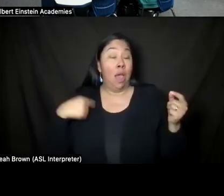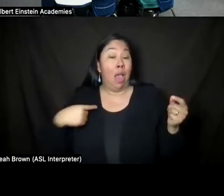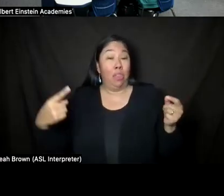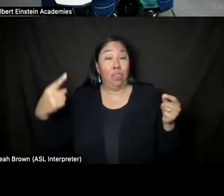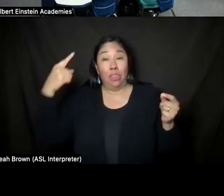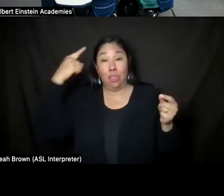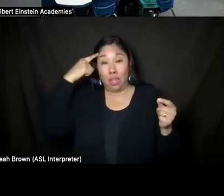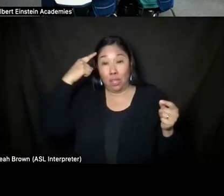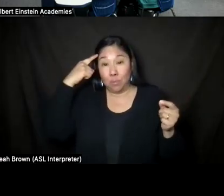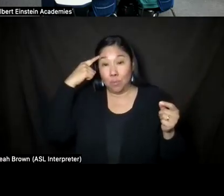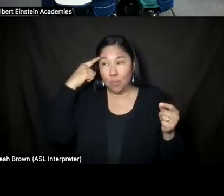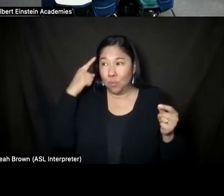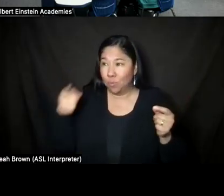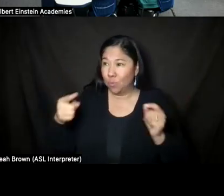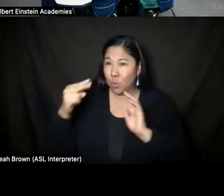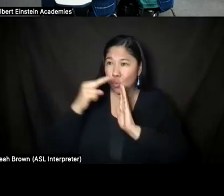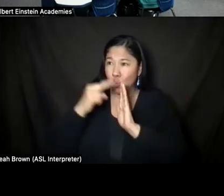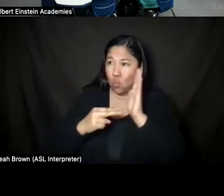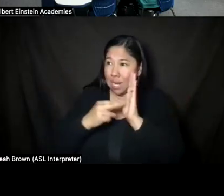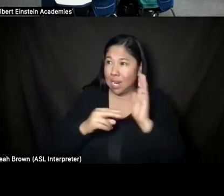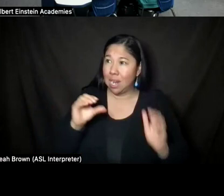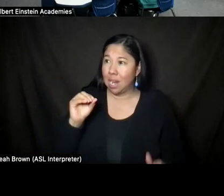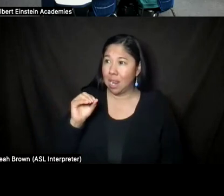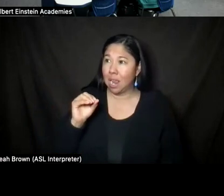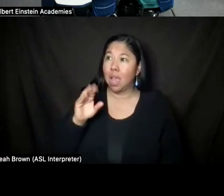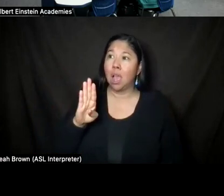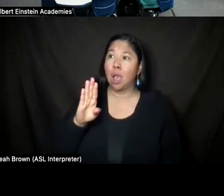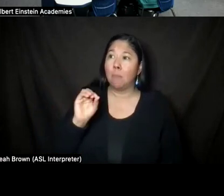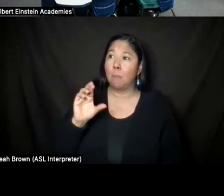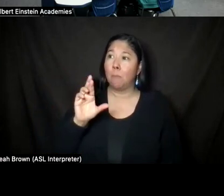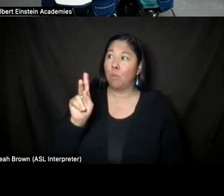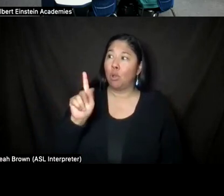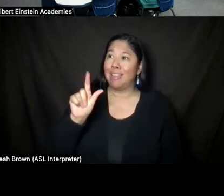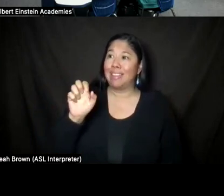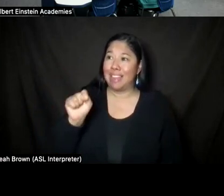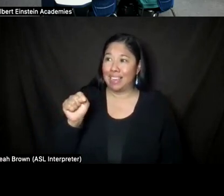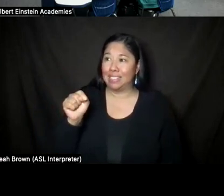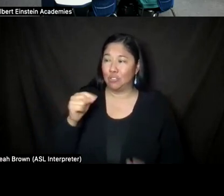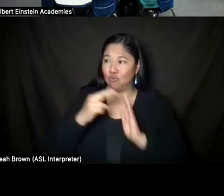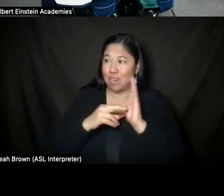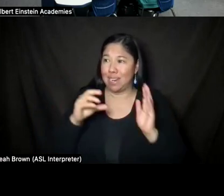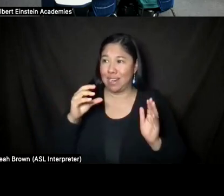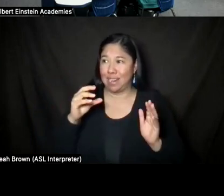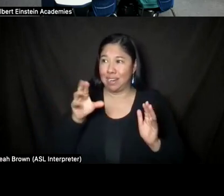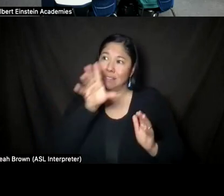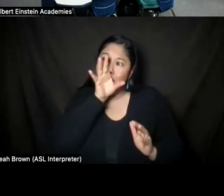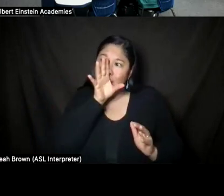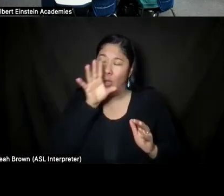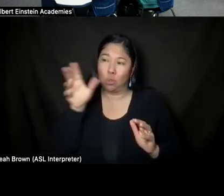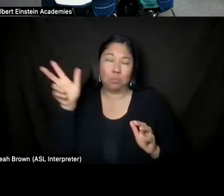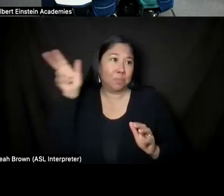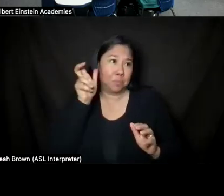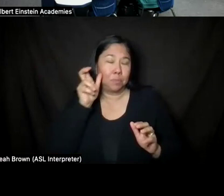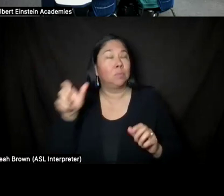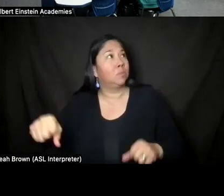Bookflix, does it read aloud? Yeah, on Bookflix, my instant, which I don't love this answer. Yo le leo en español en